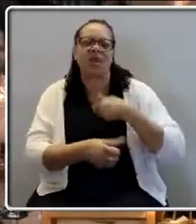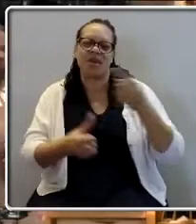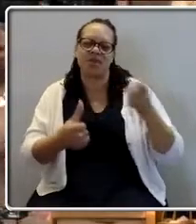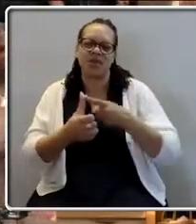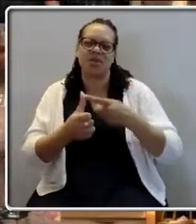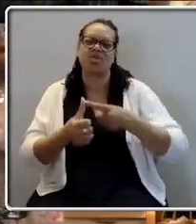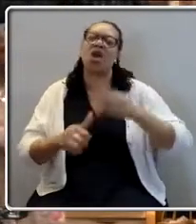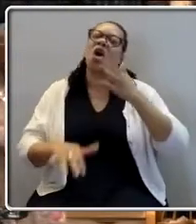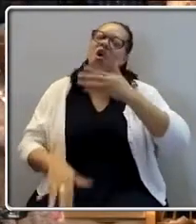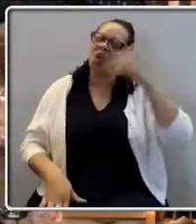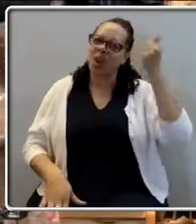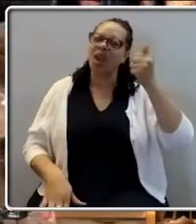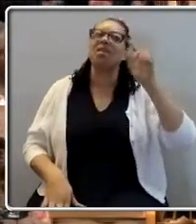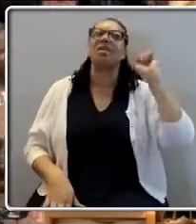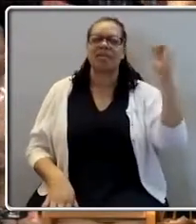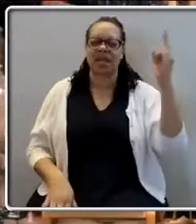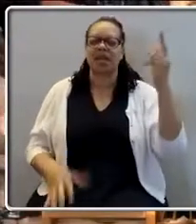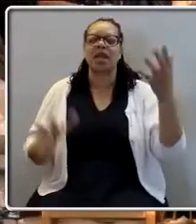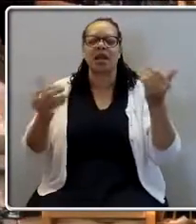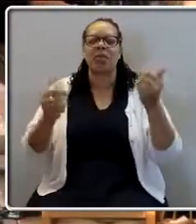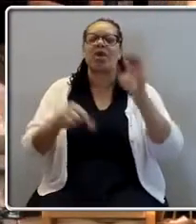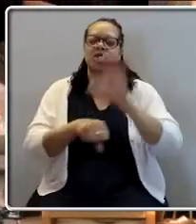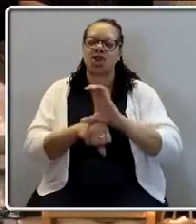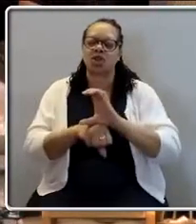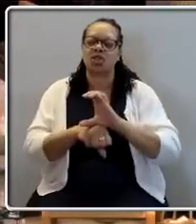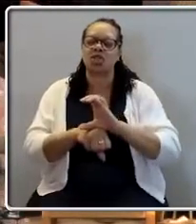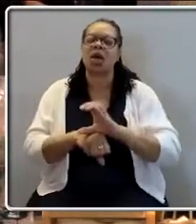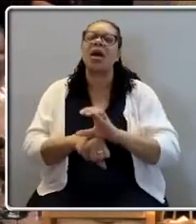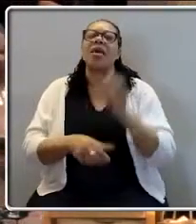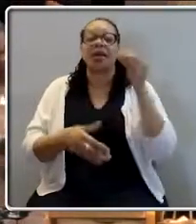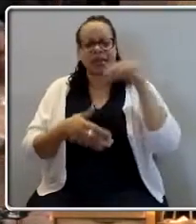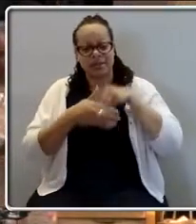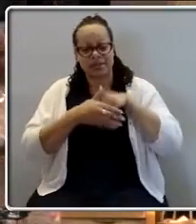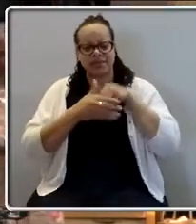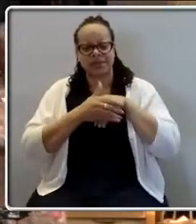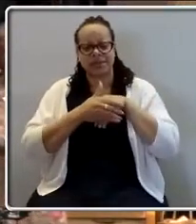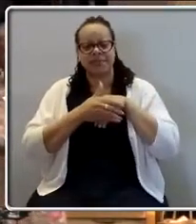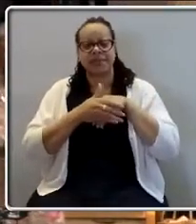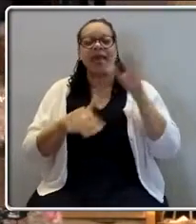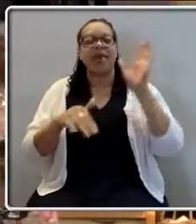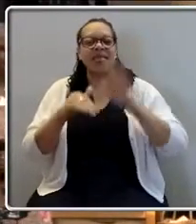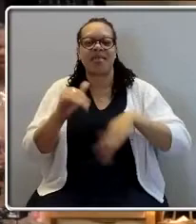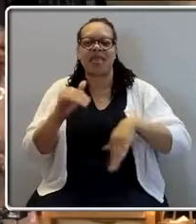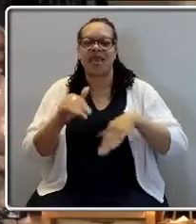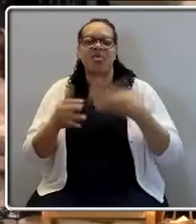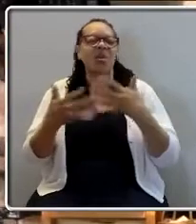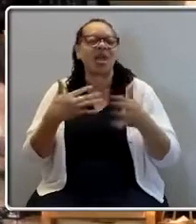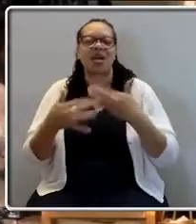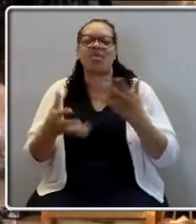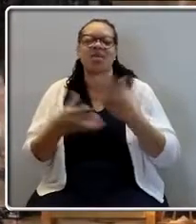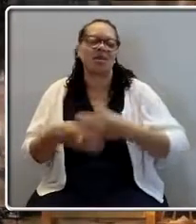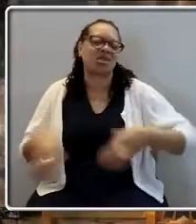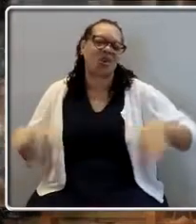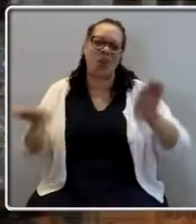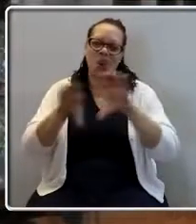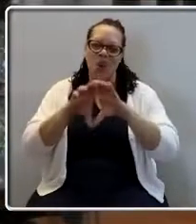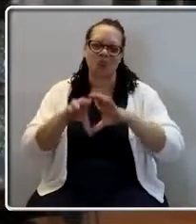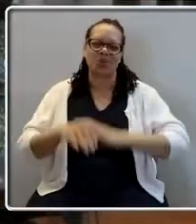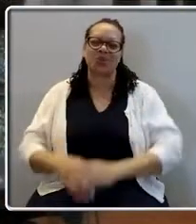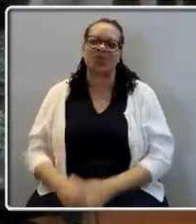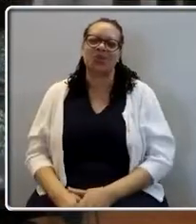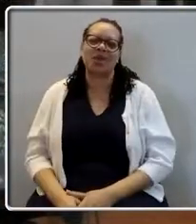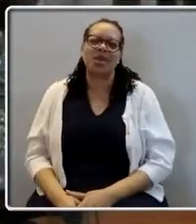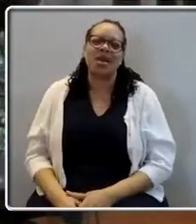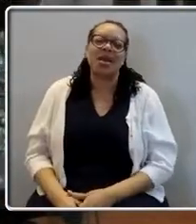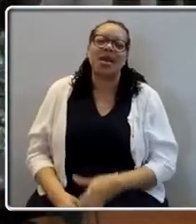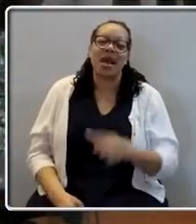he. Come on, church. Where is it? That's in me. Than he that is in the world. It's by faith that